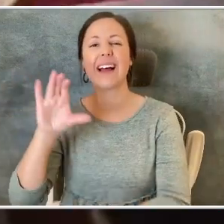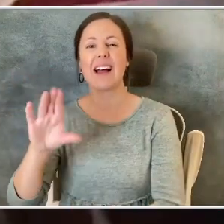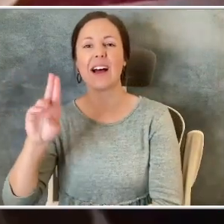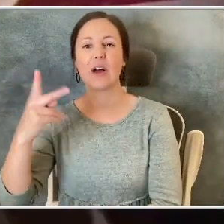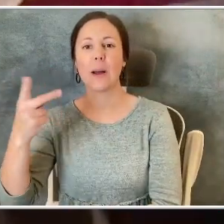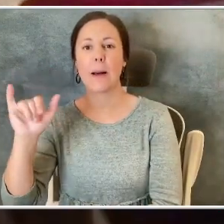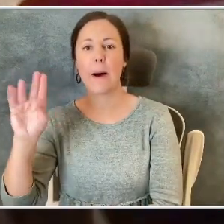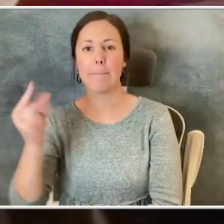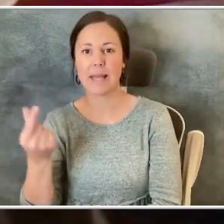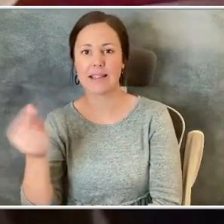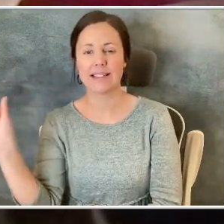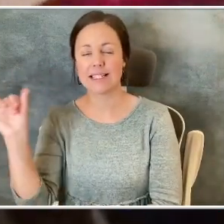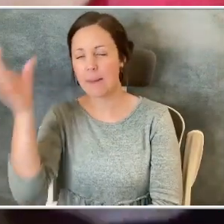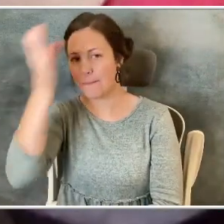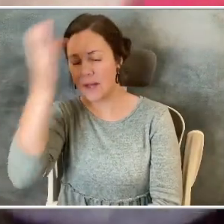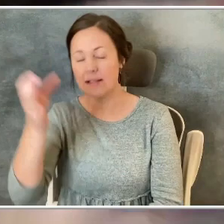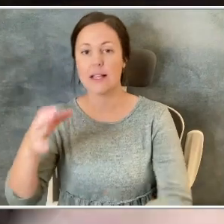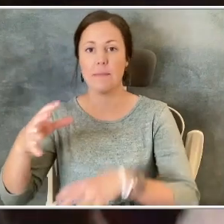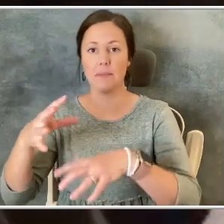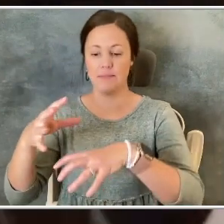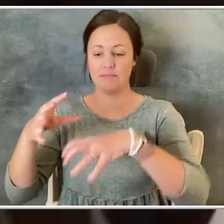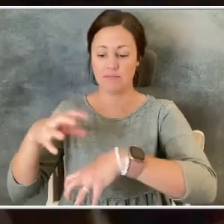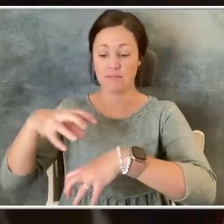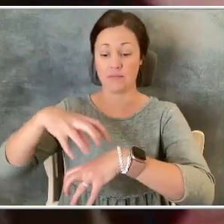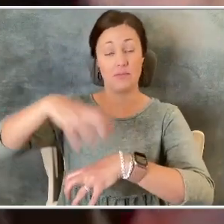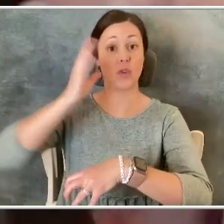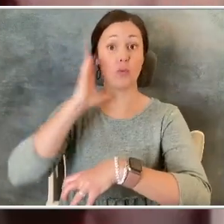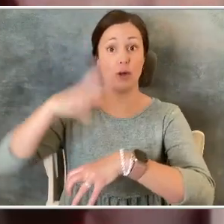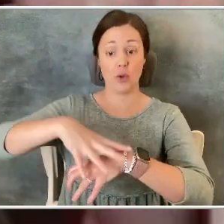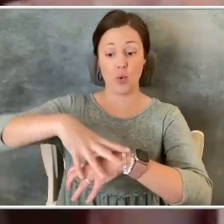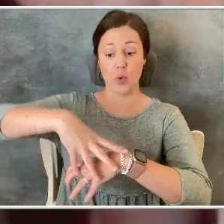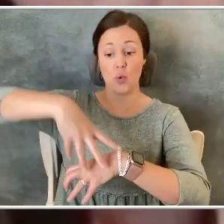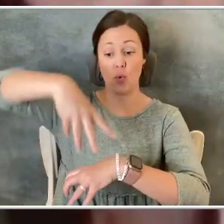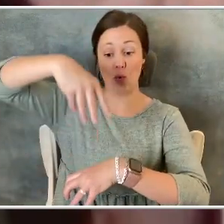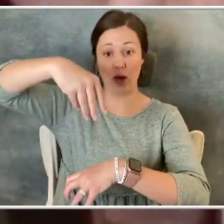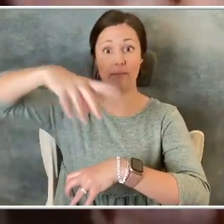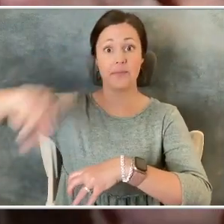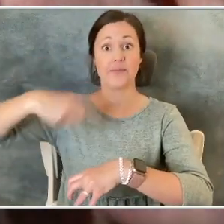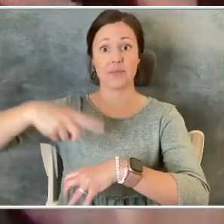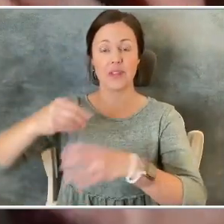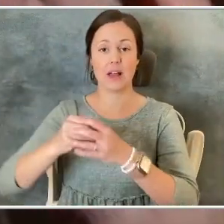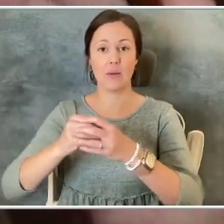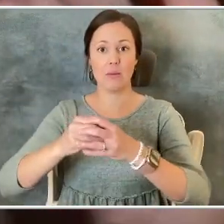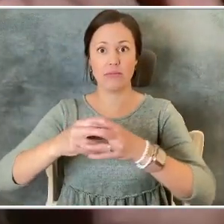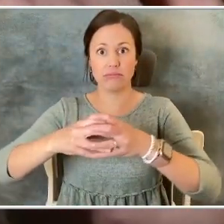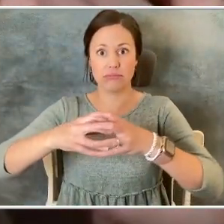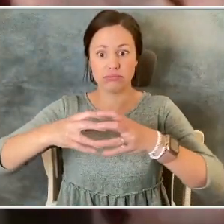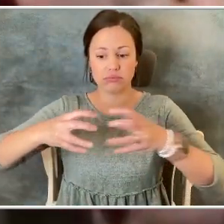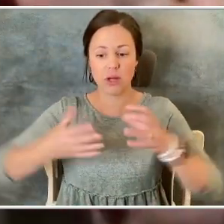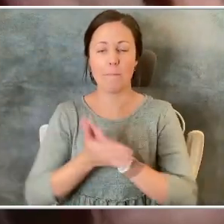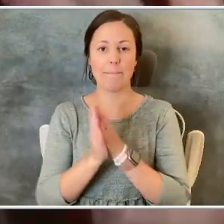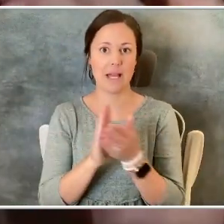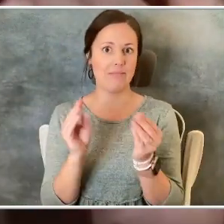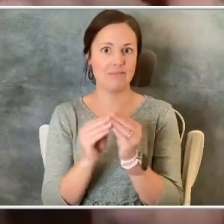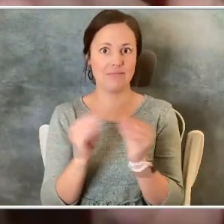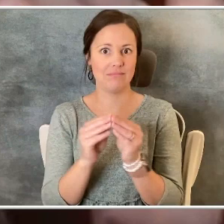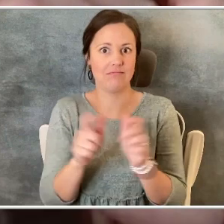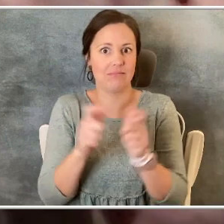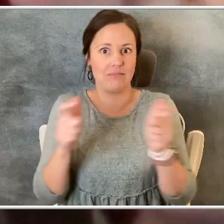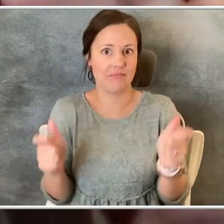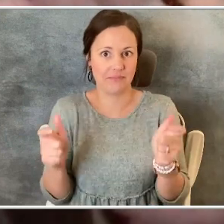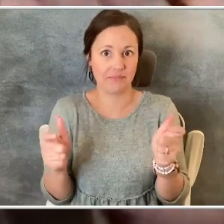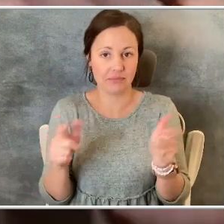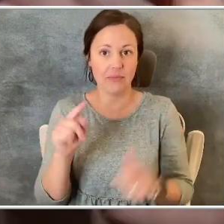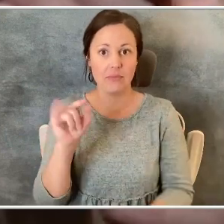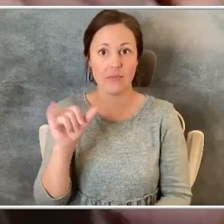that skin up and tissue up. And what it does is it accordions it out. So it increases the space of the tissues